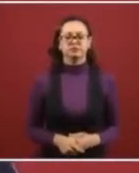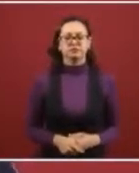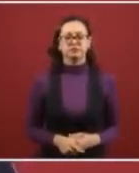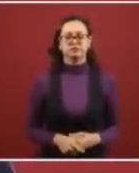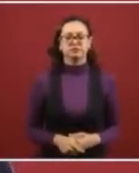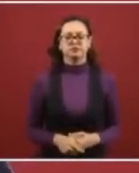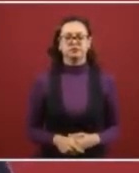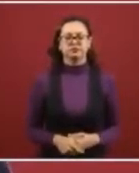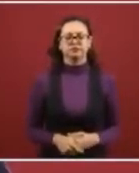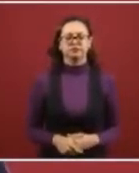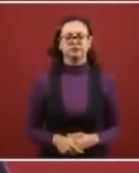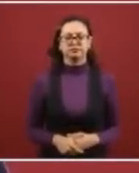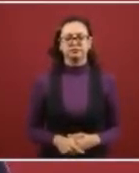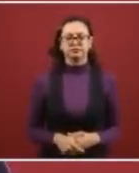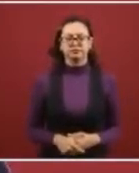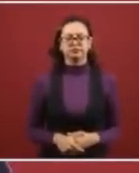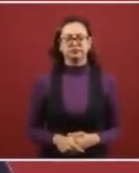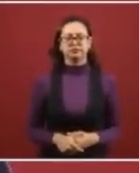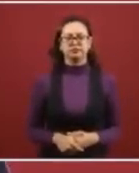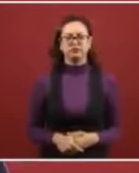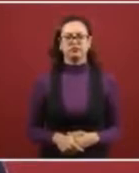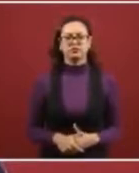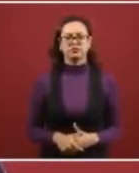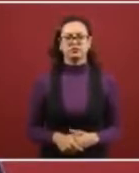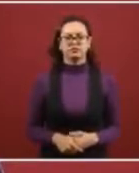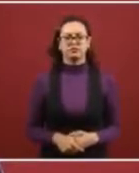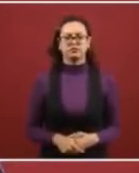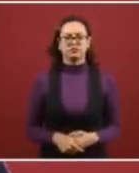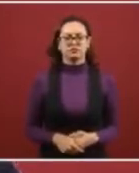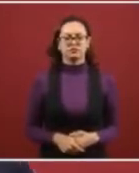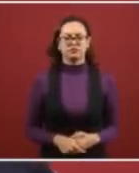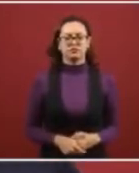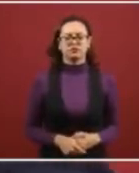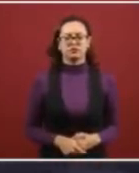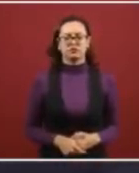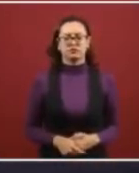comentarles. And to comment to you. Que